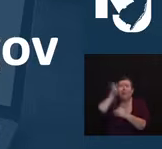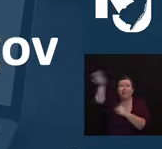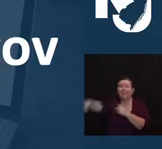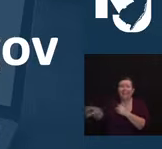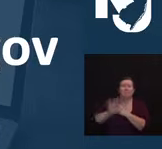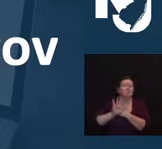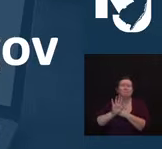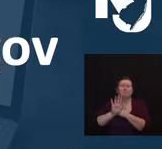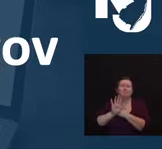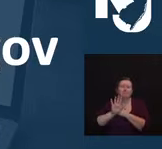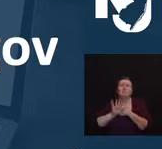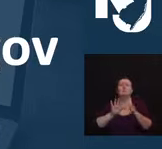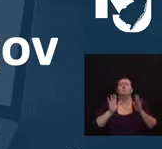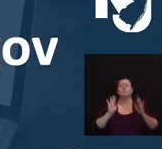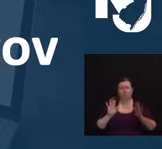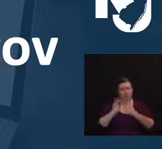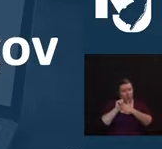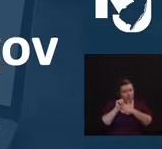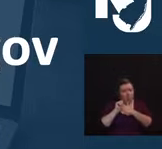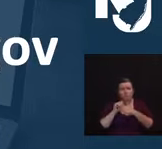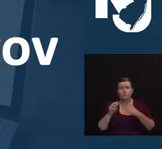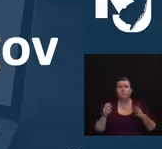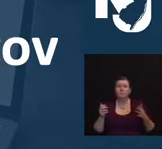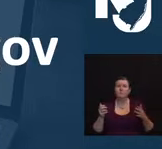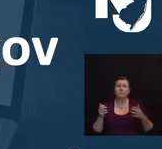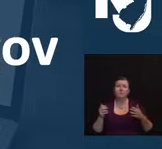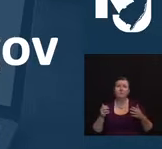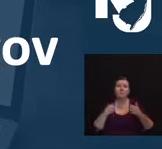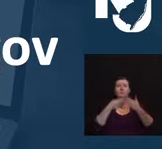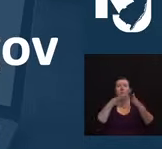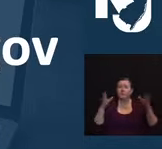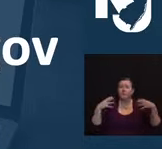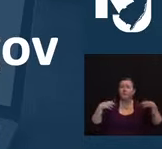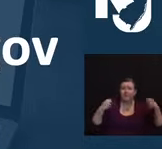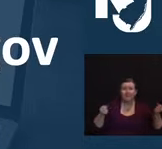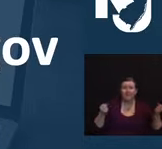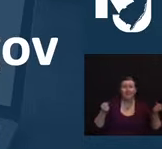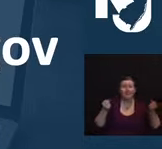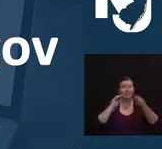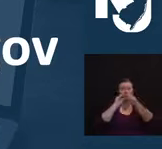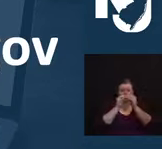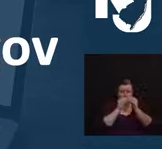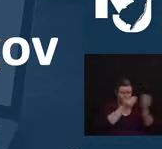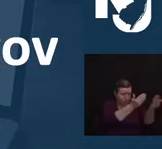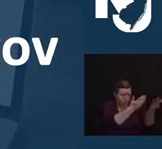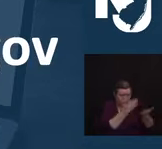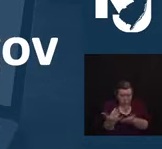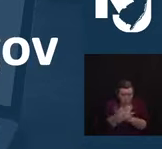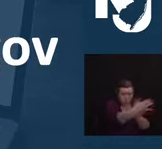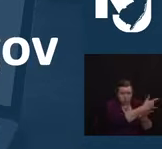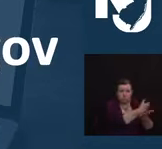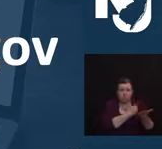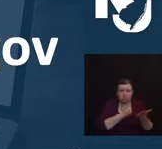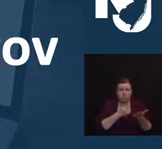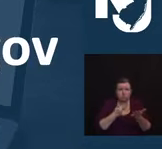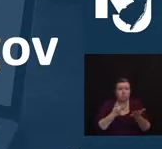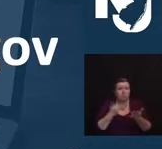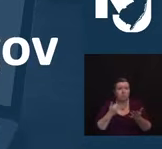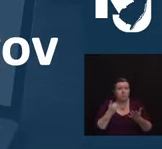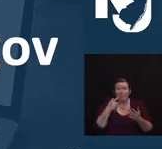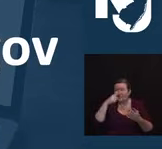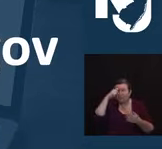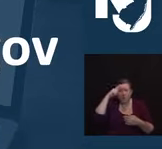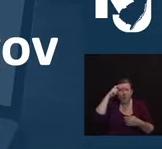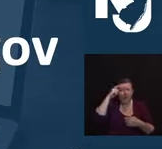that we look at. You saw some other states like Texas and Mississippi, frankly, that opened all at once last summer, and we saw the surge